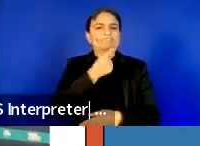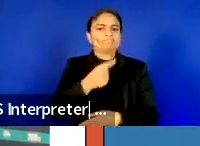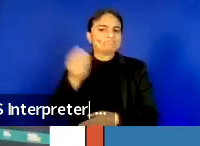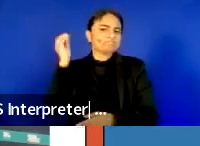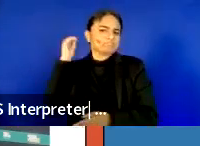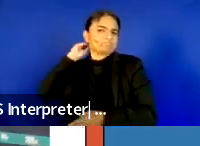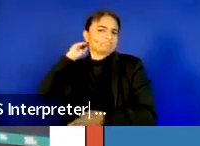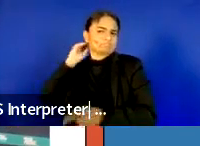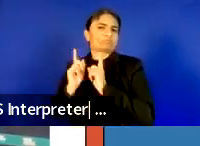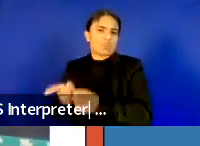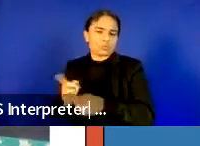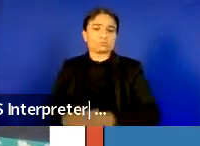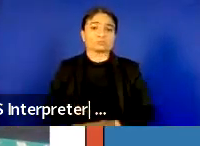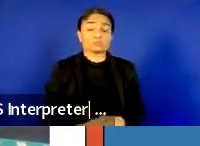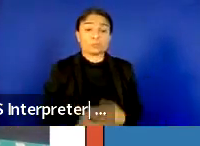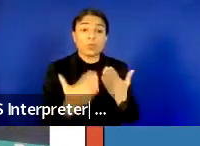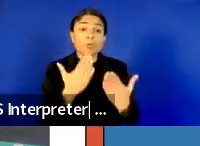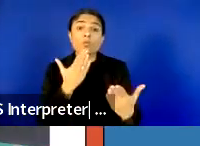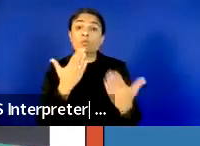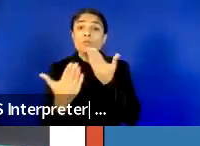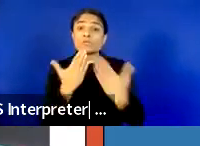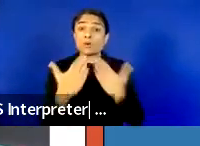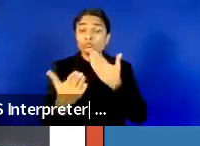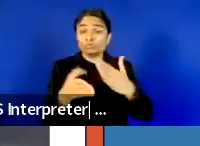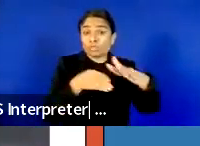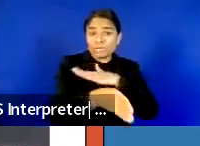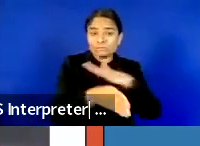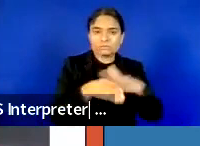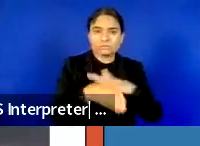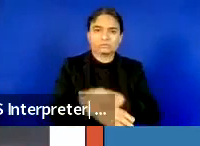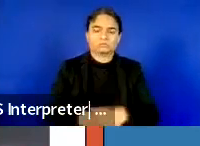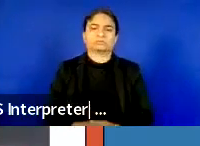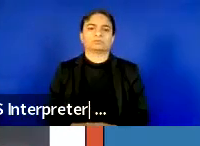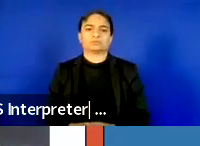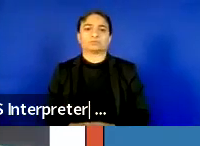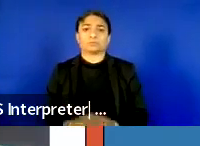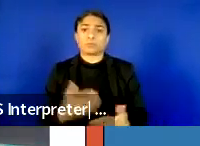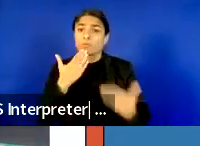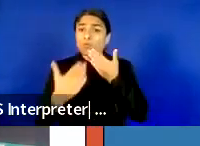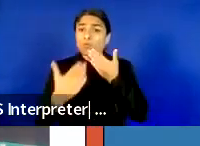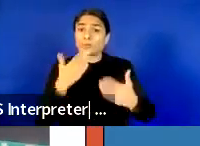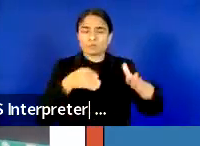the involvement of people work. Deaf communities and